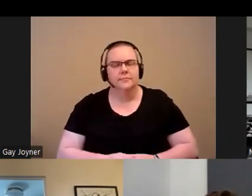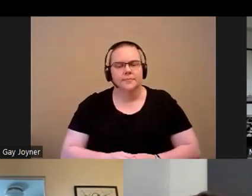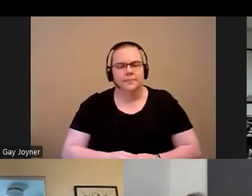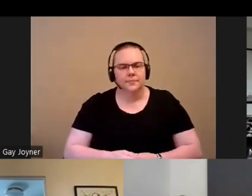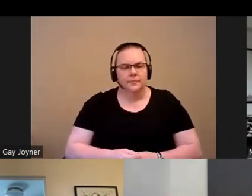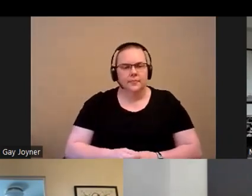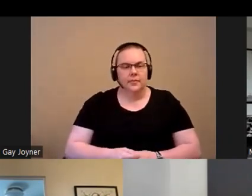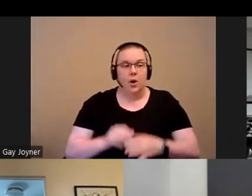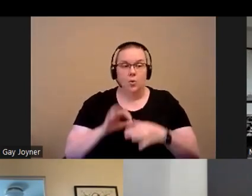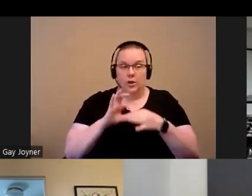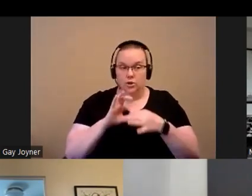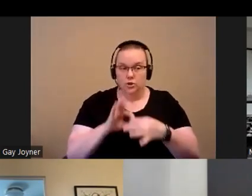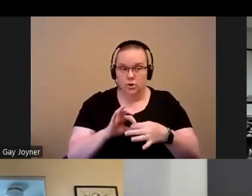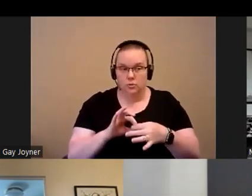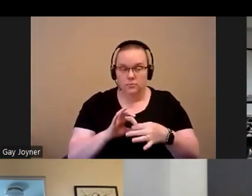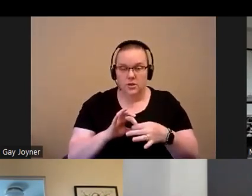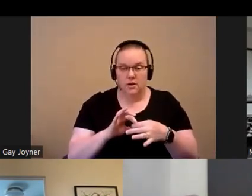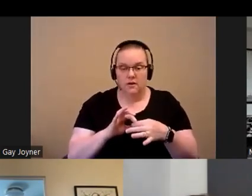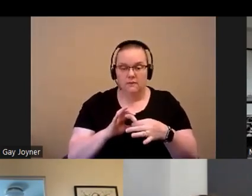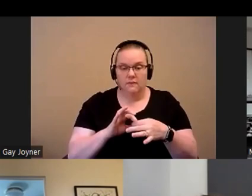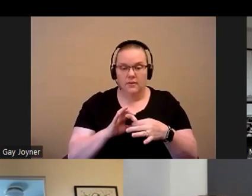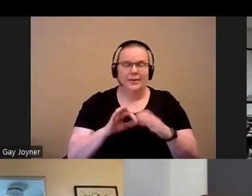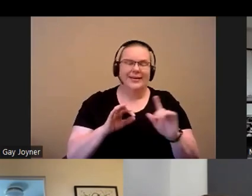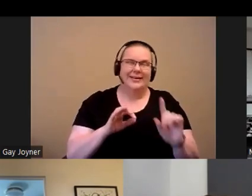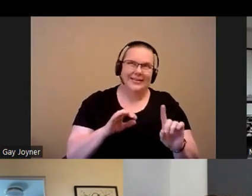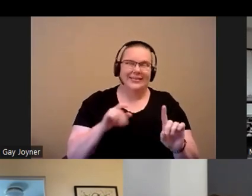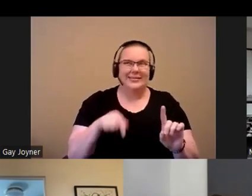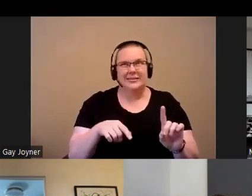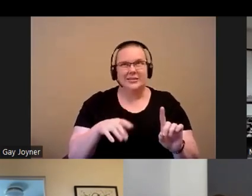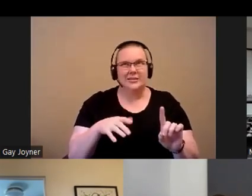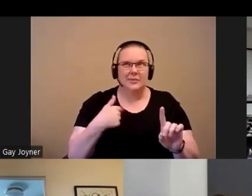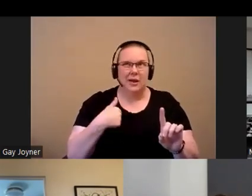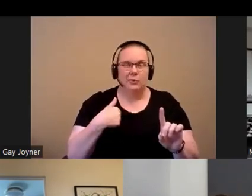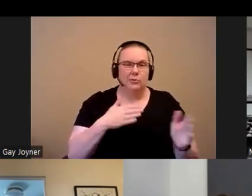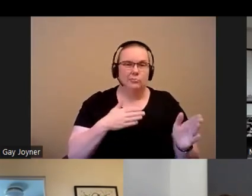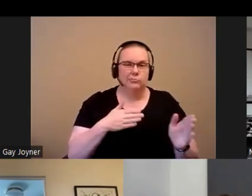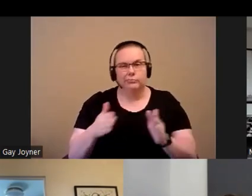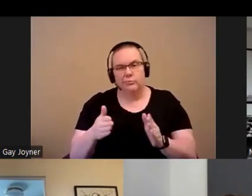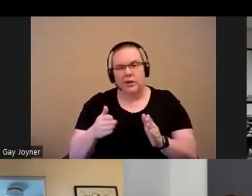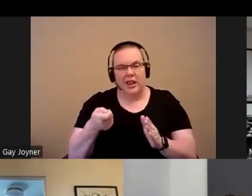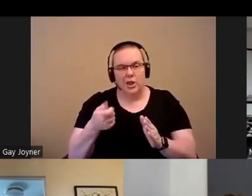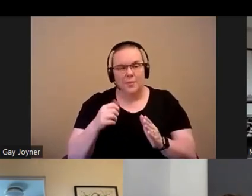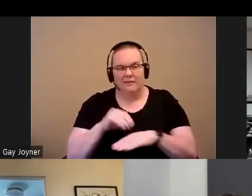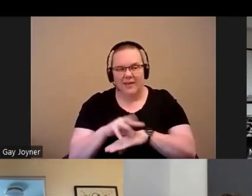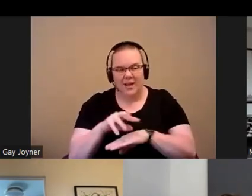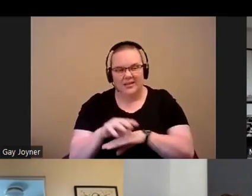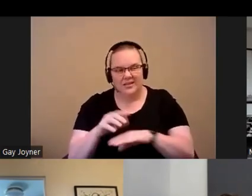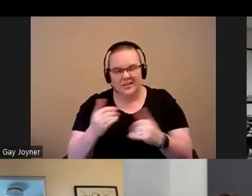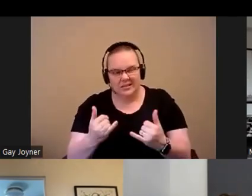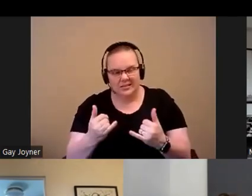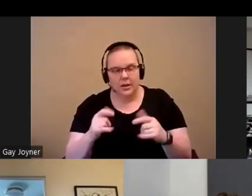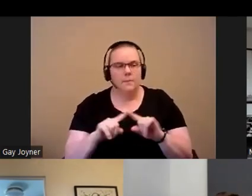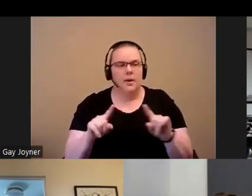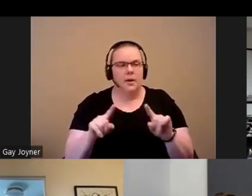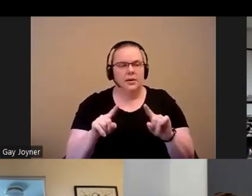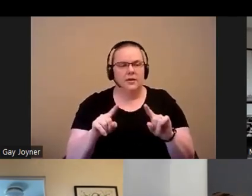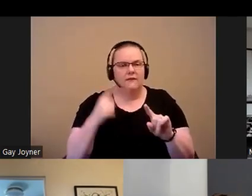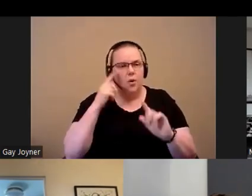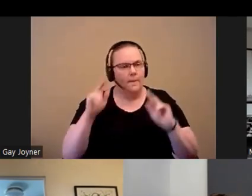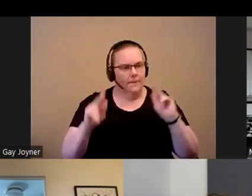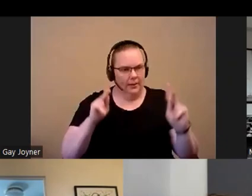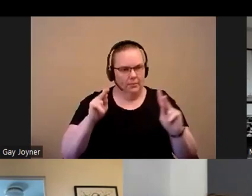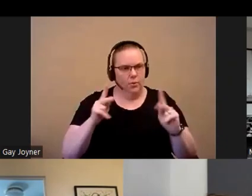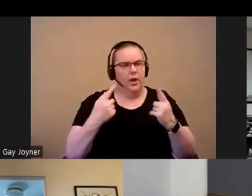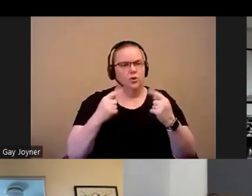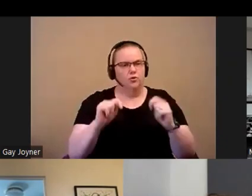In terms of, and this is, I'm going to move sort of toward advice a little bit on this, and that's that for people who are trying